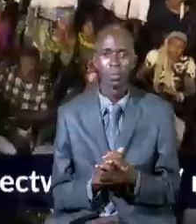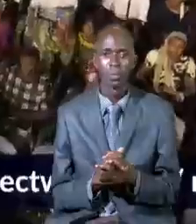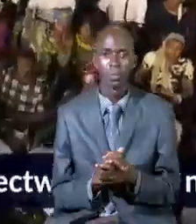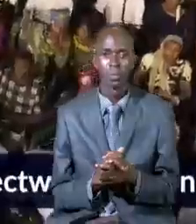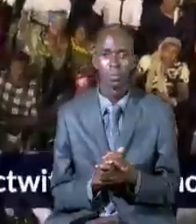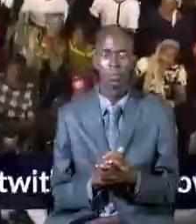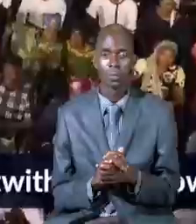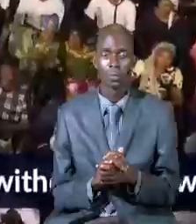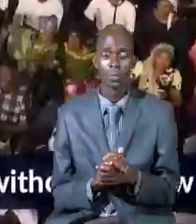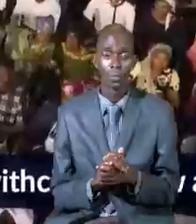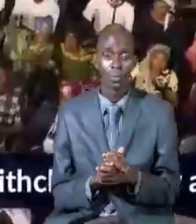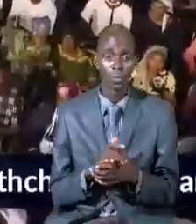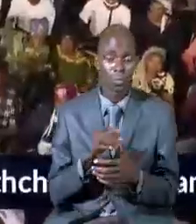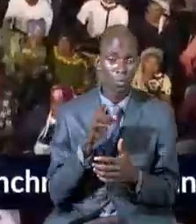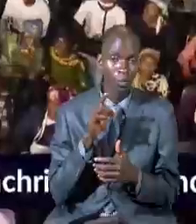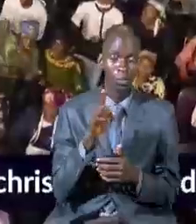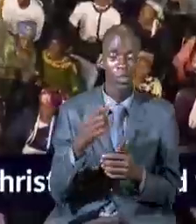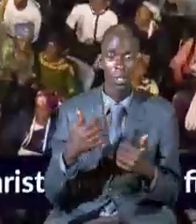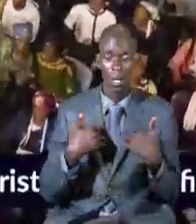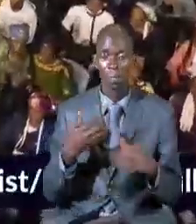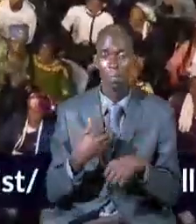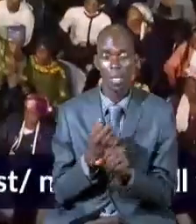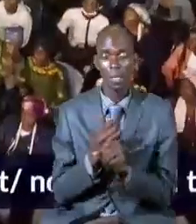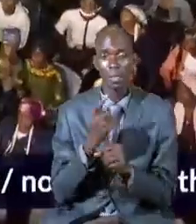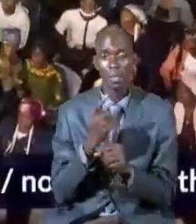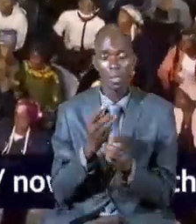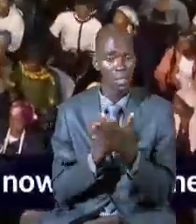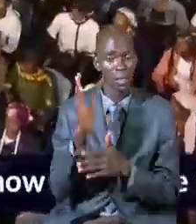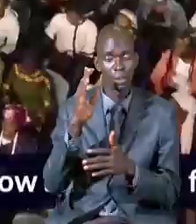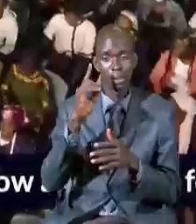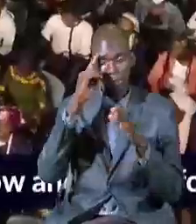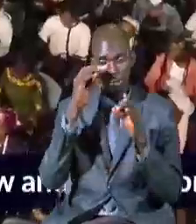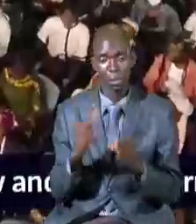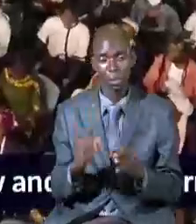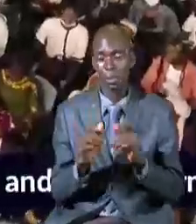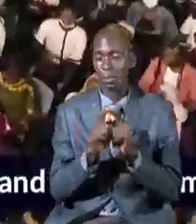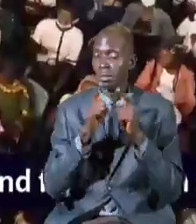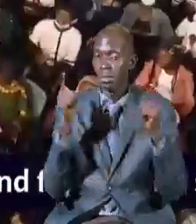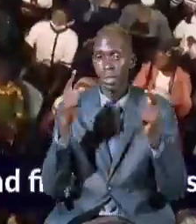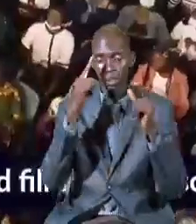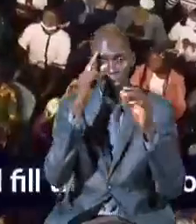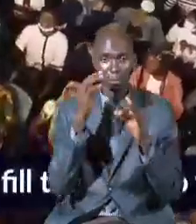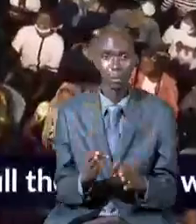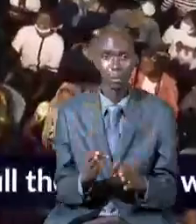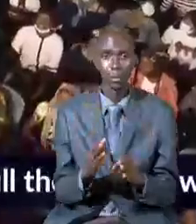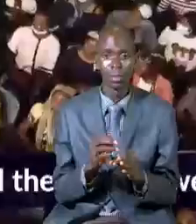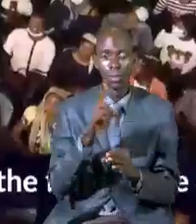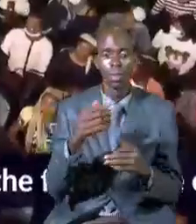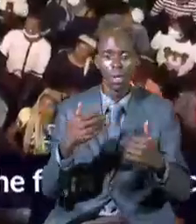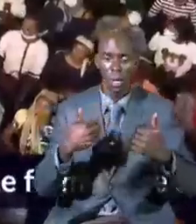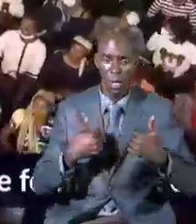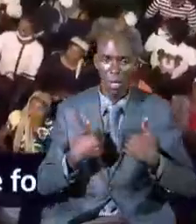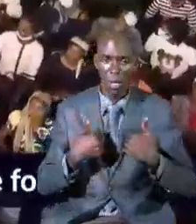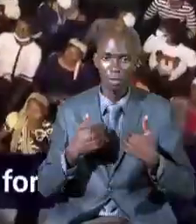You have made the right decision. A great decision. You have connected with